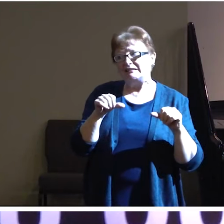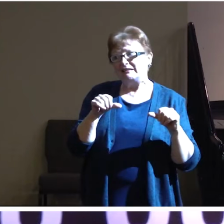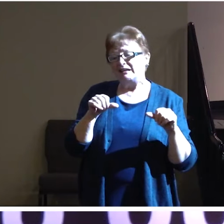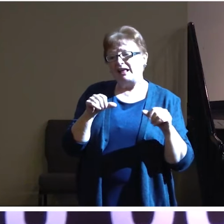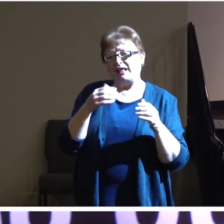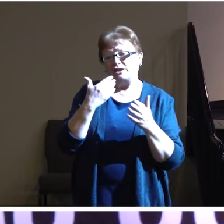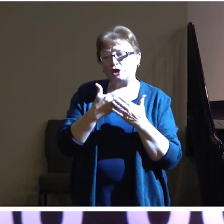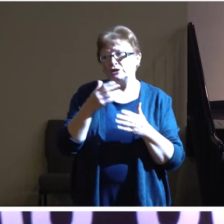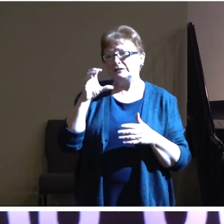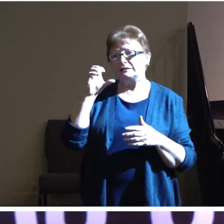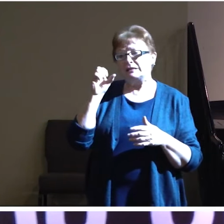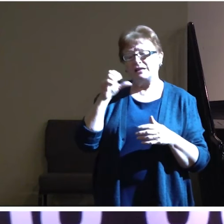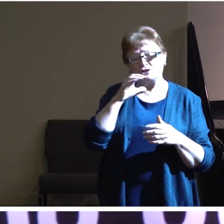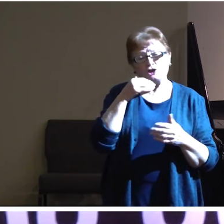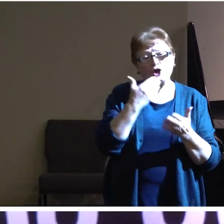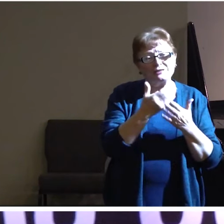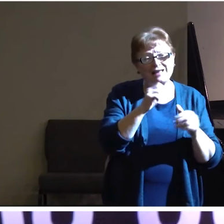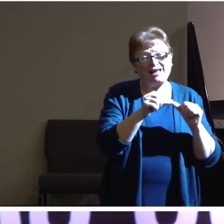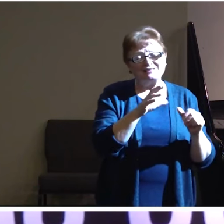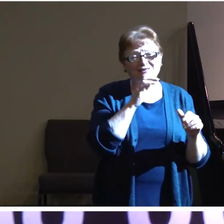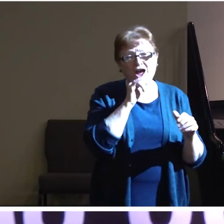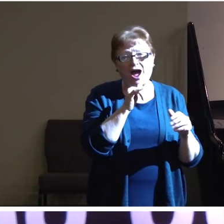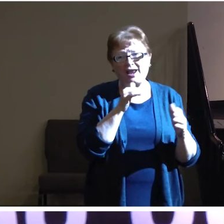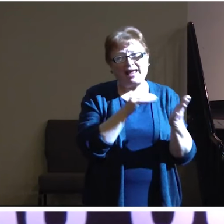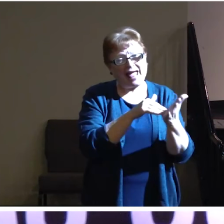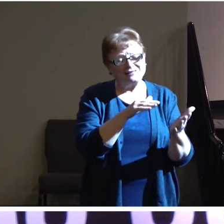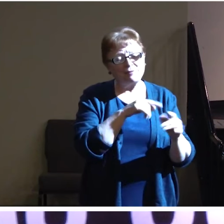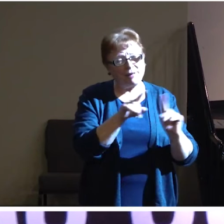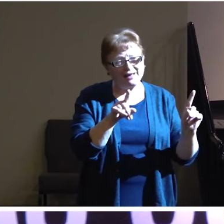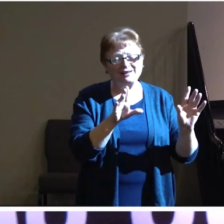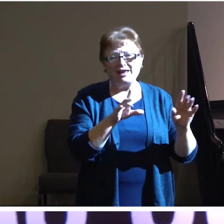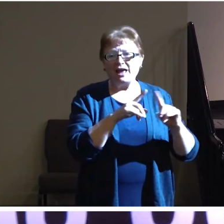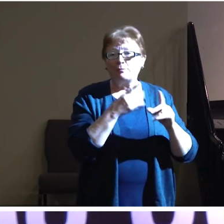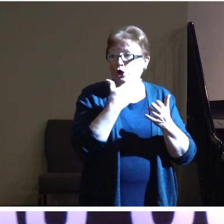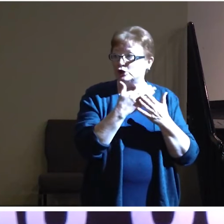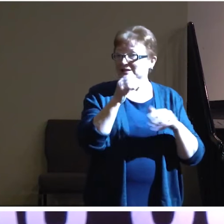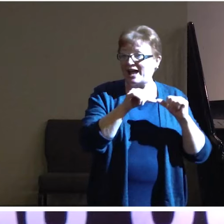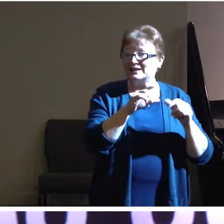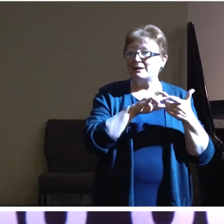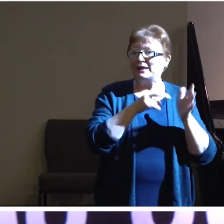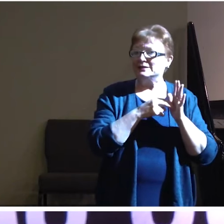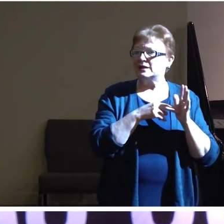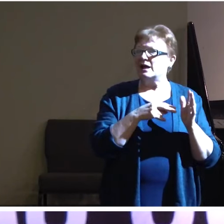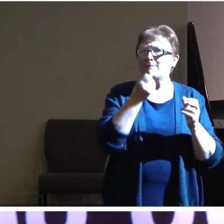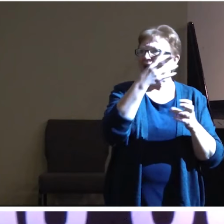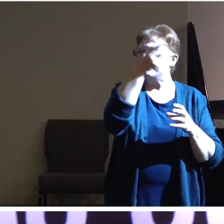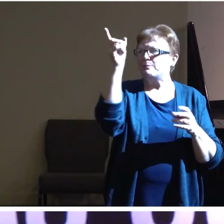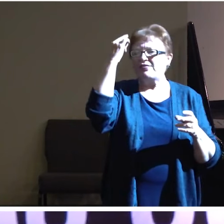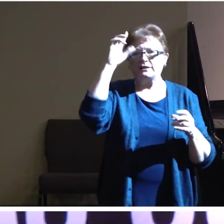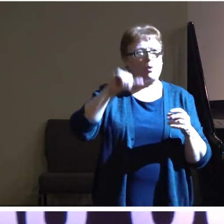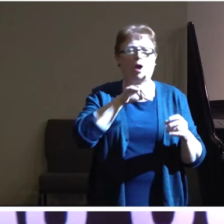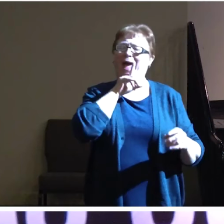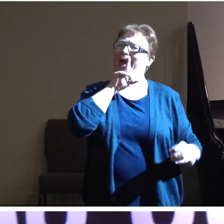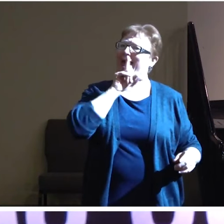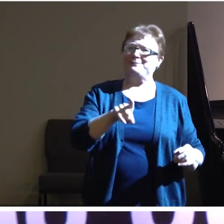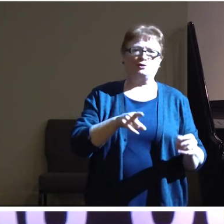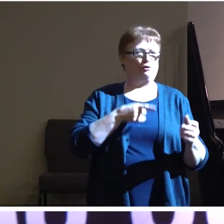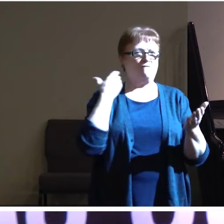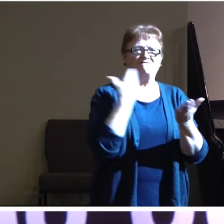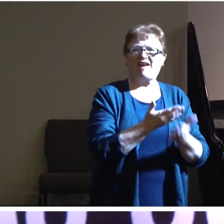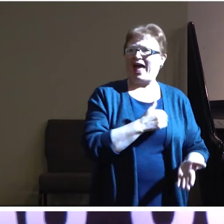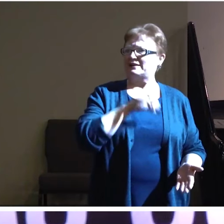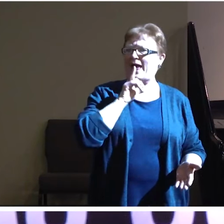opposed to good science. But the word science in most people's ears means absolute fact, absolute truth.